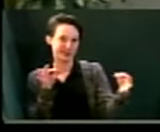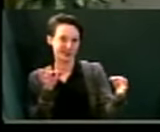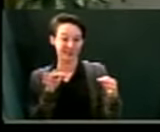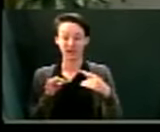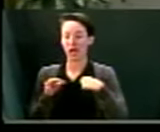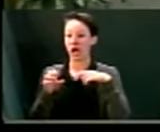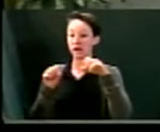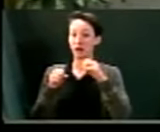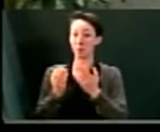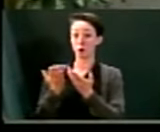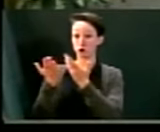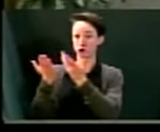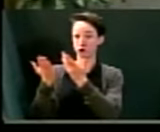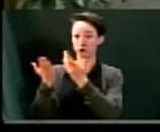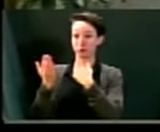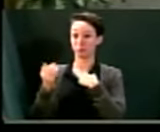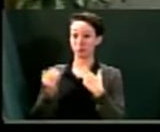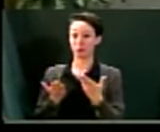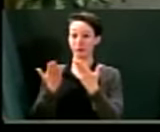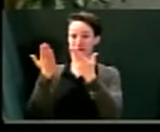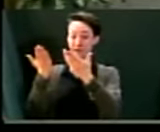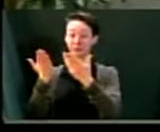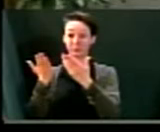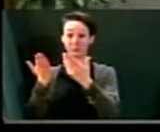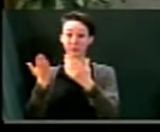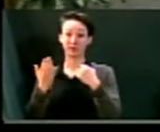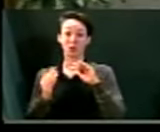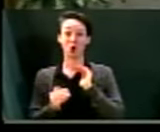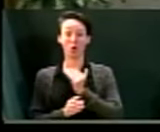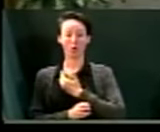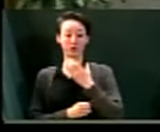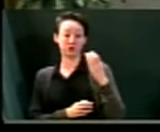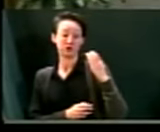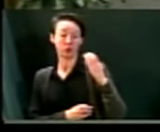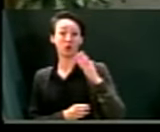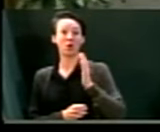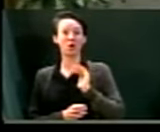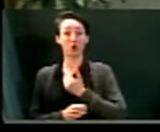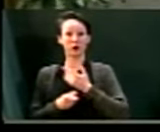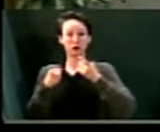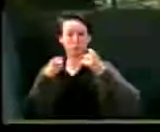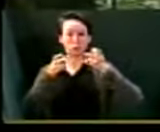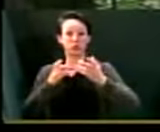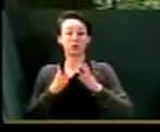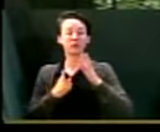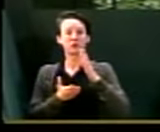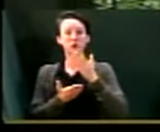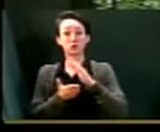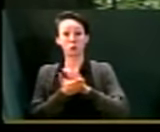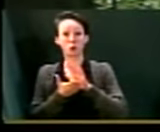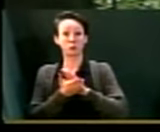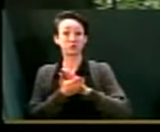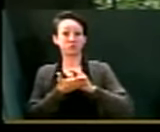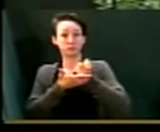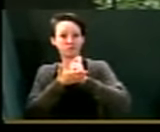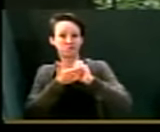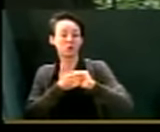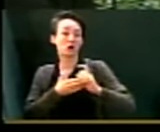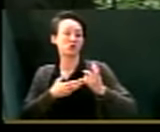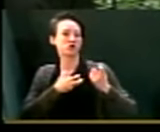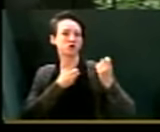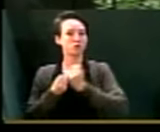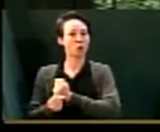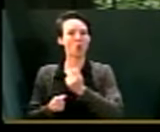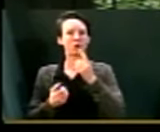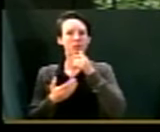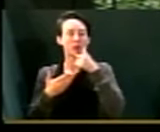can make a motion. Okay. I'd like to make a motion for our chair and our director of schools to draft a strong letter to our legislative